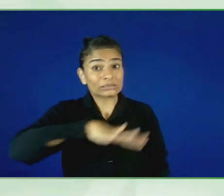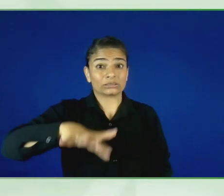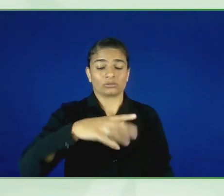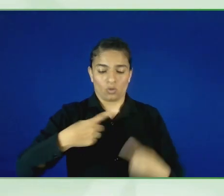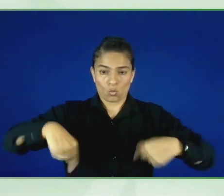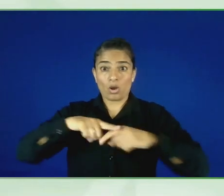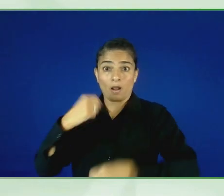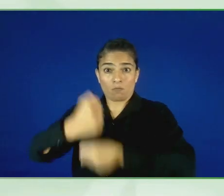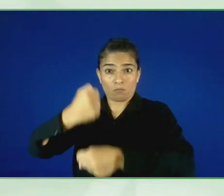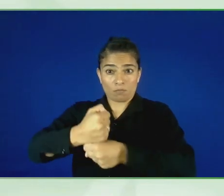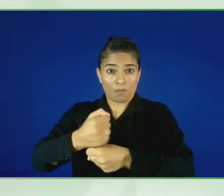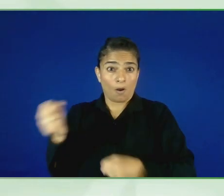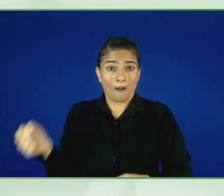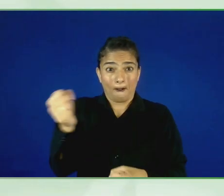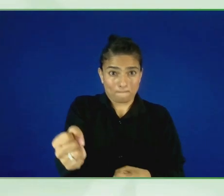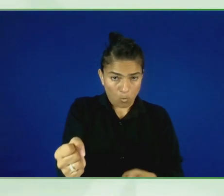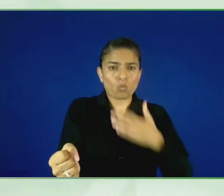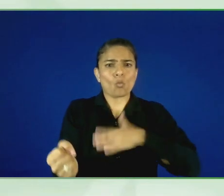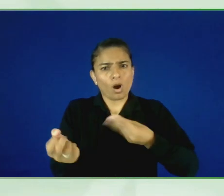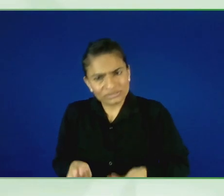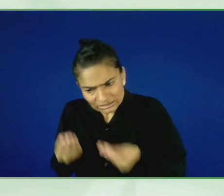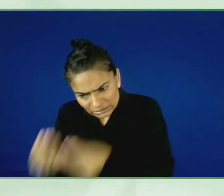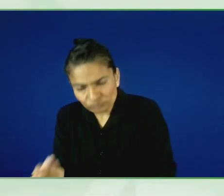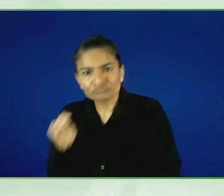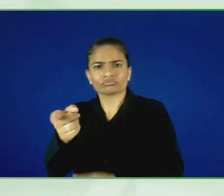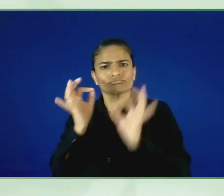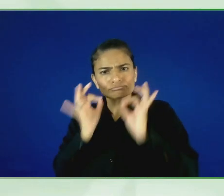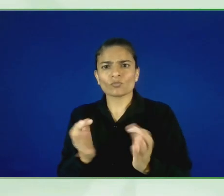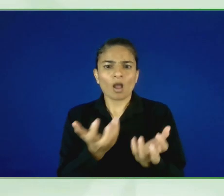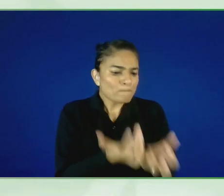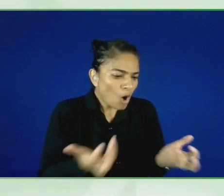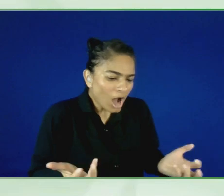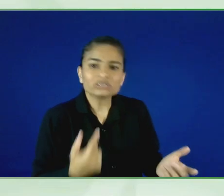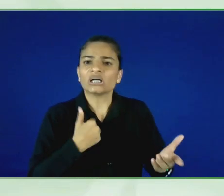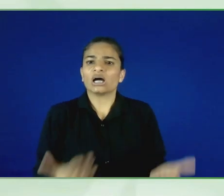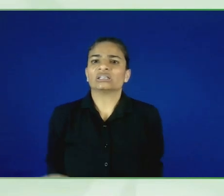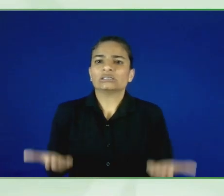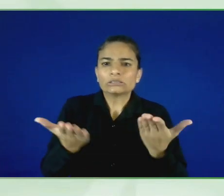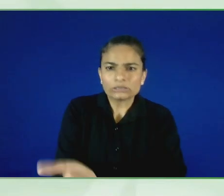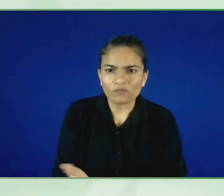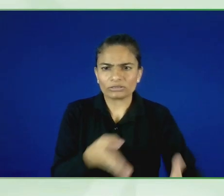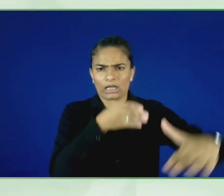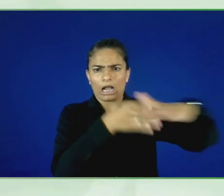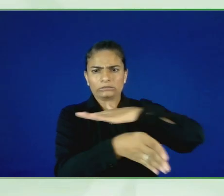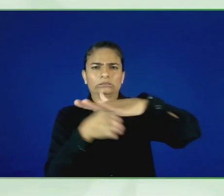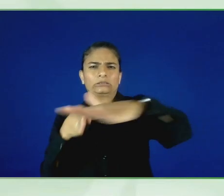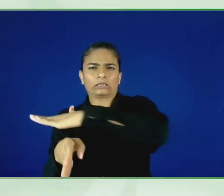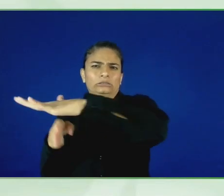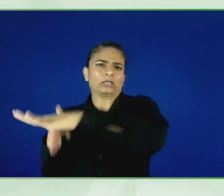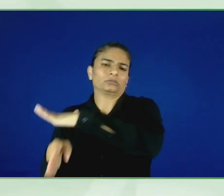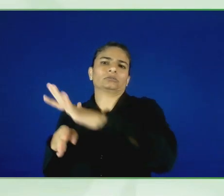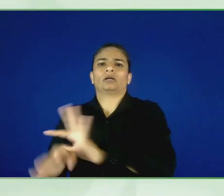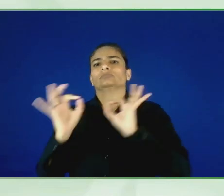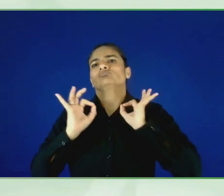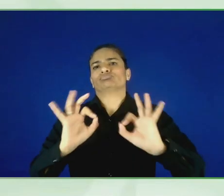accessible products and services to our patients and customers and employees that extend across